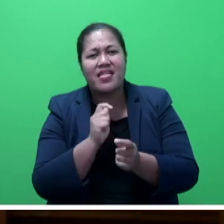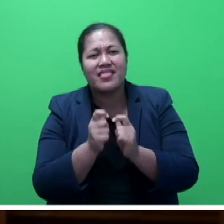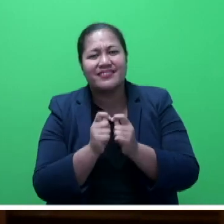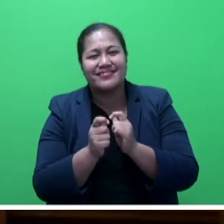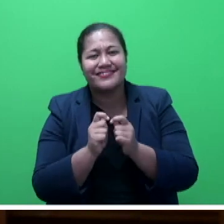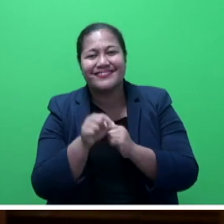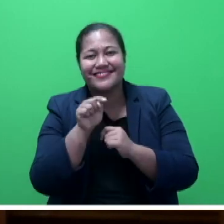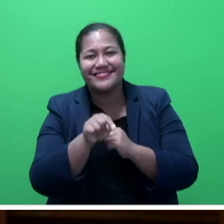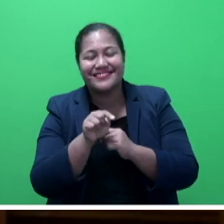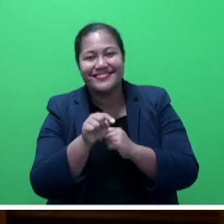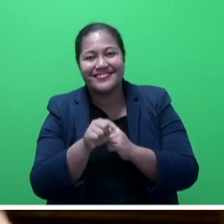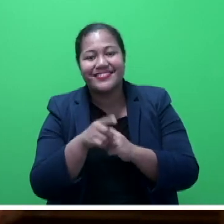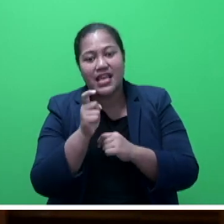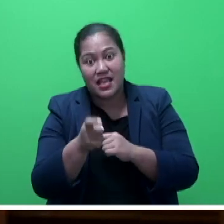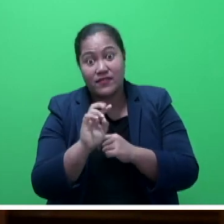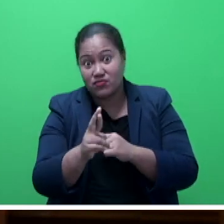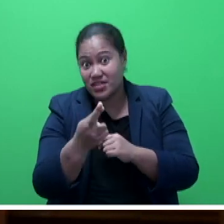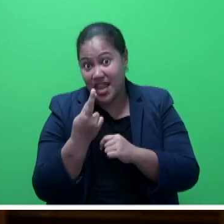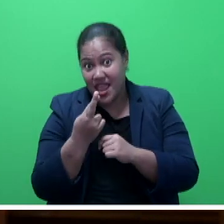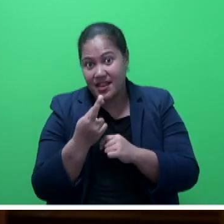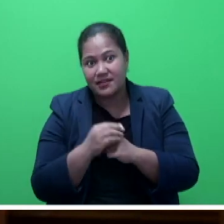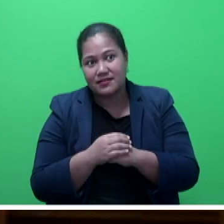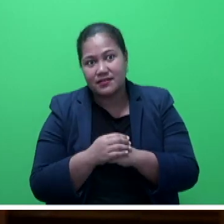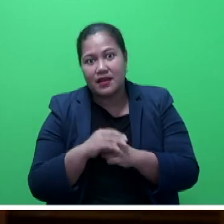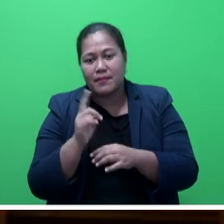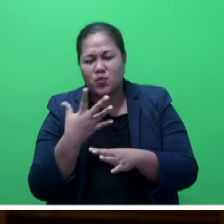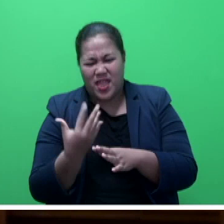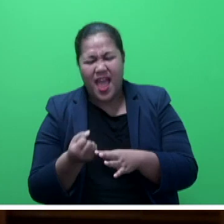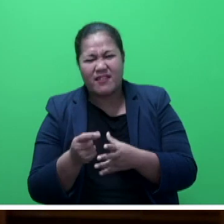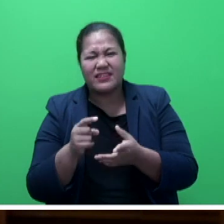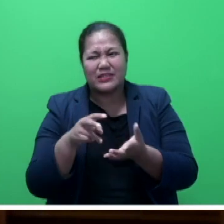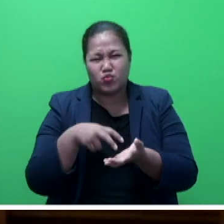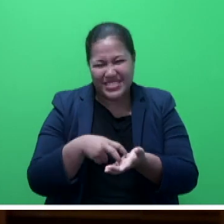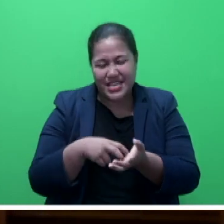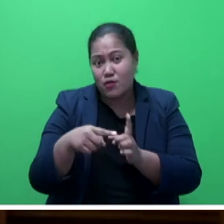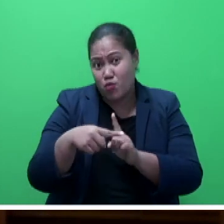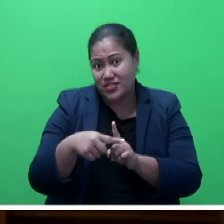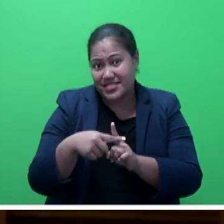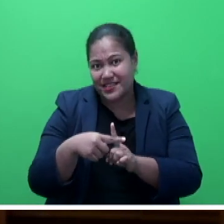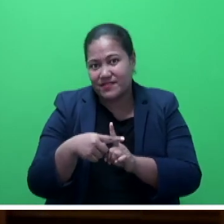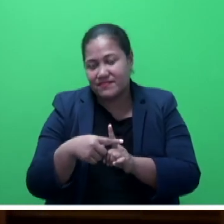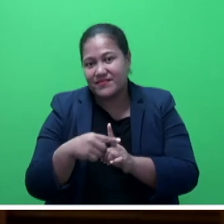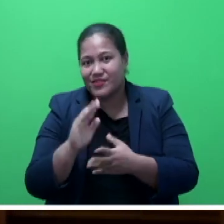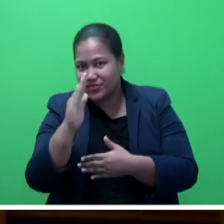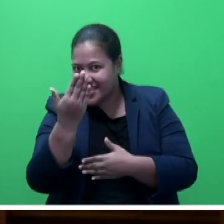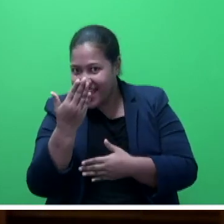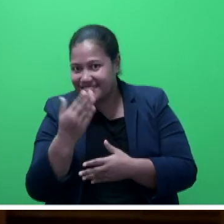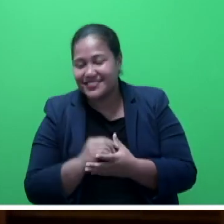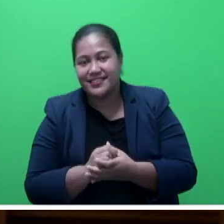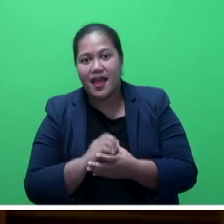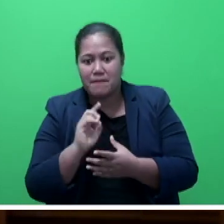have returned what are called weak positive results, most likely indicative of an older